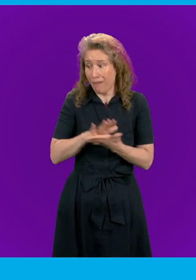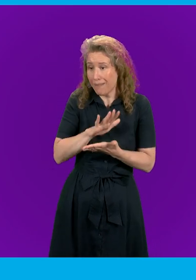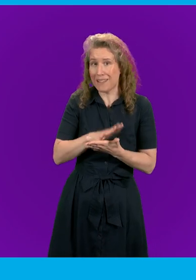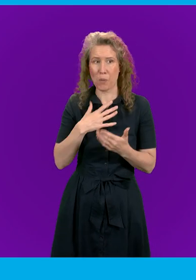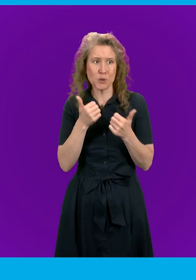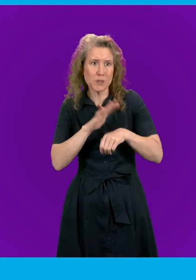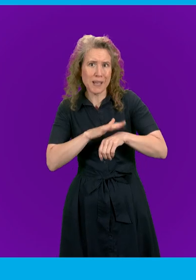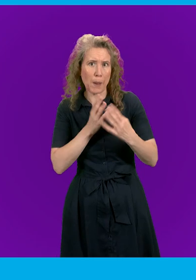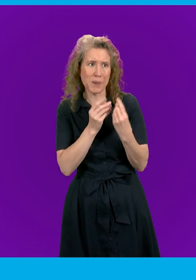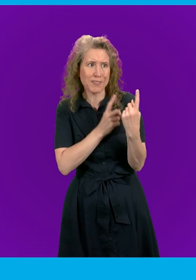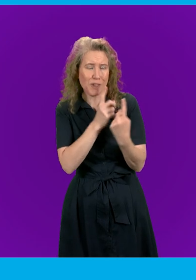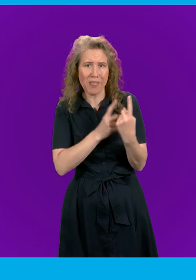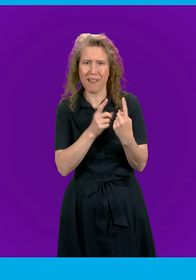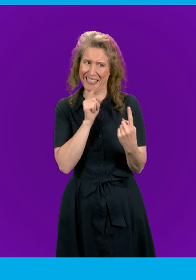together,